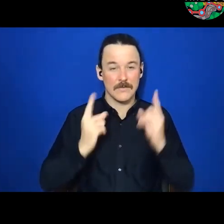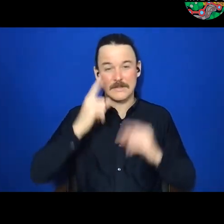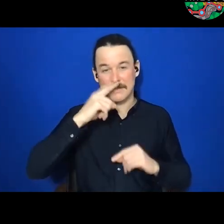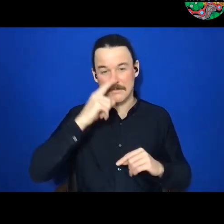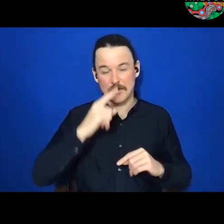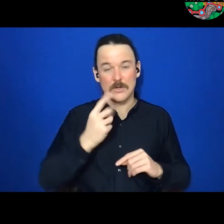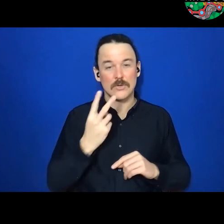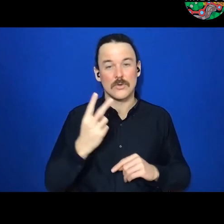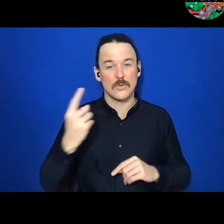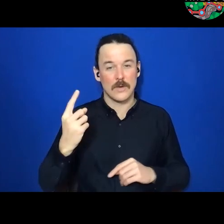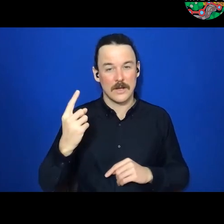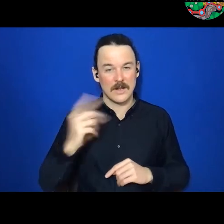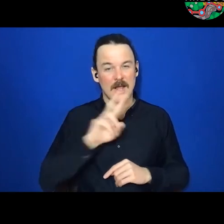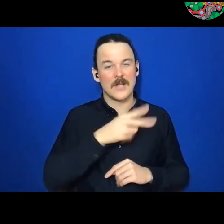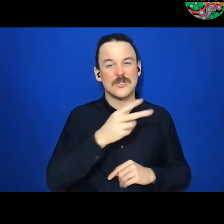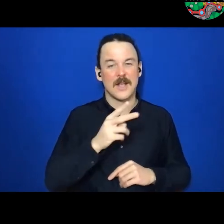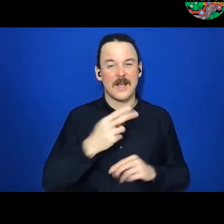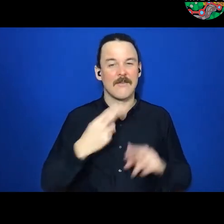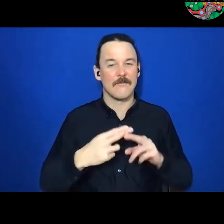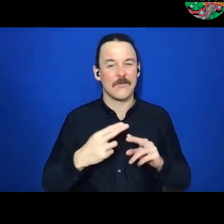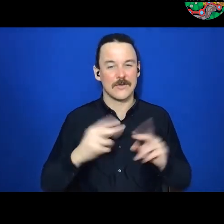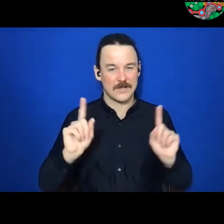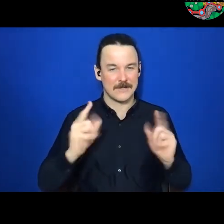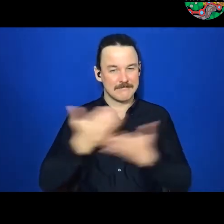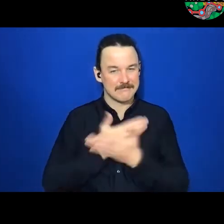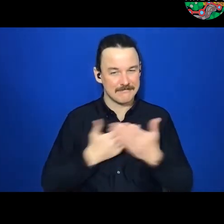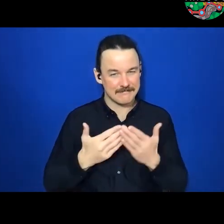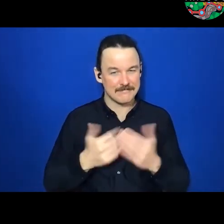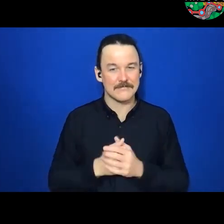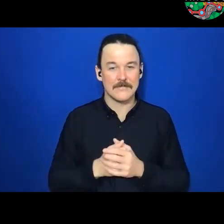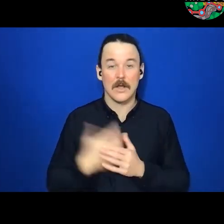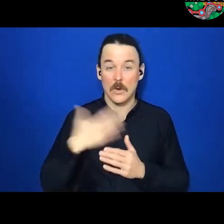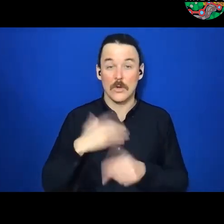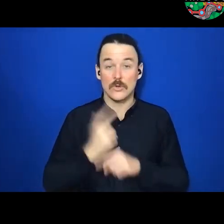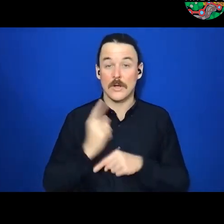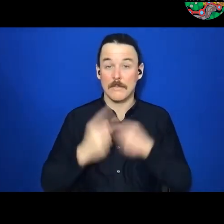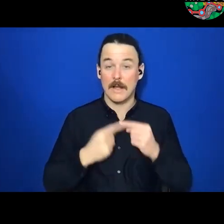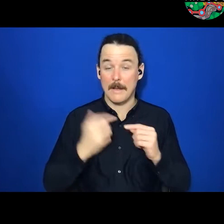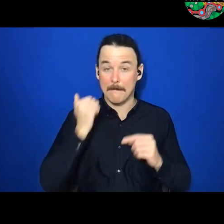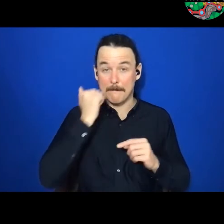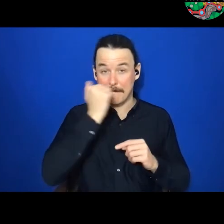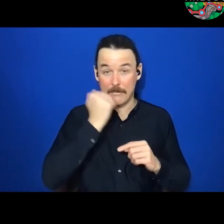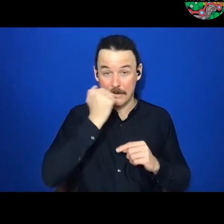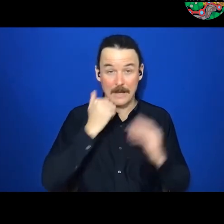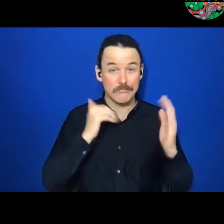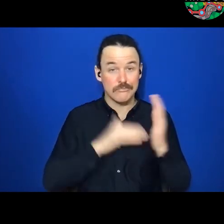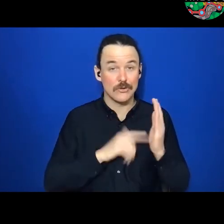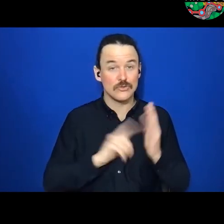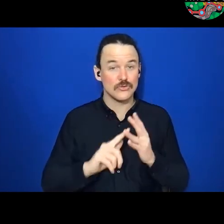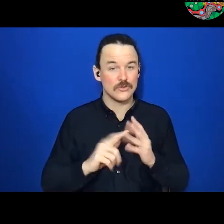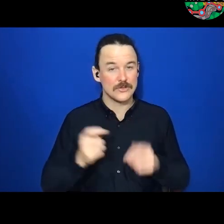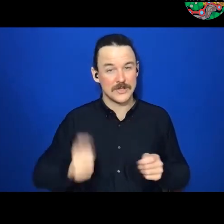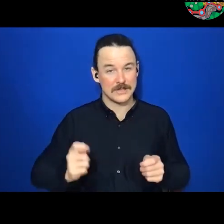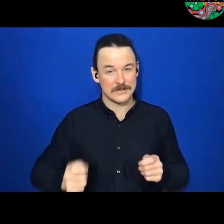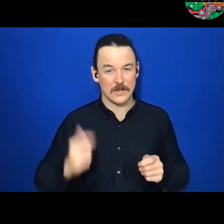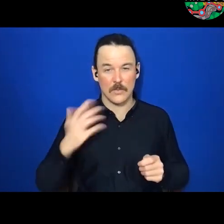today's discussion. Now, to talk about Maori approaches to justice, I want to bring in Hata